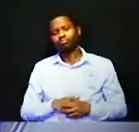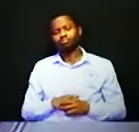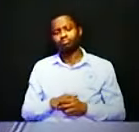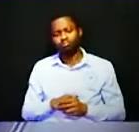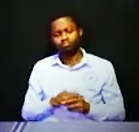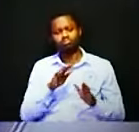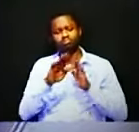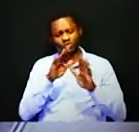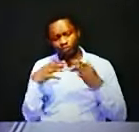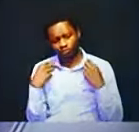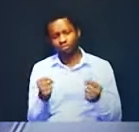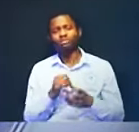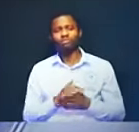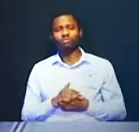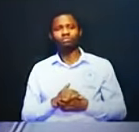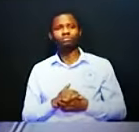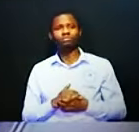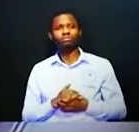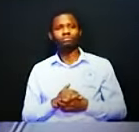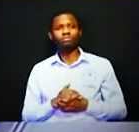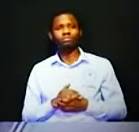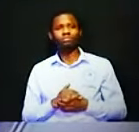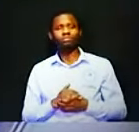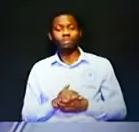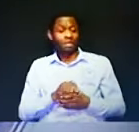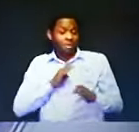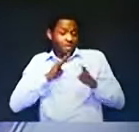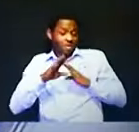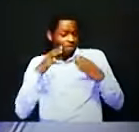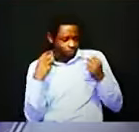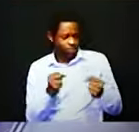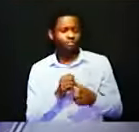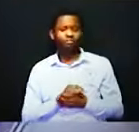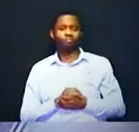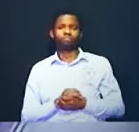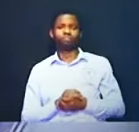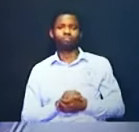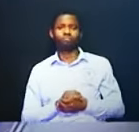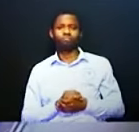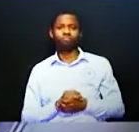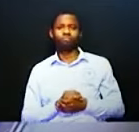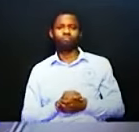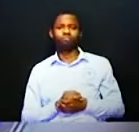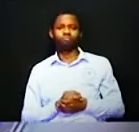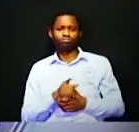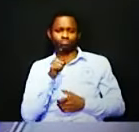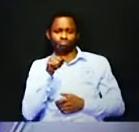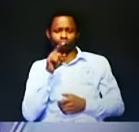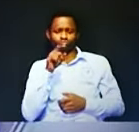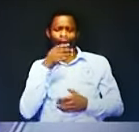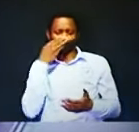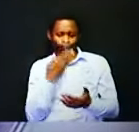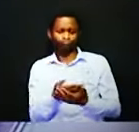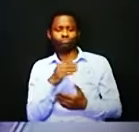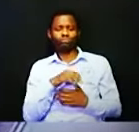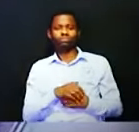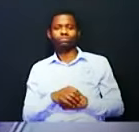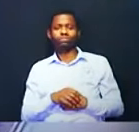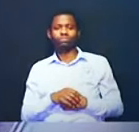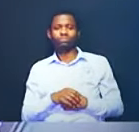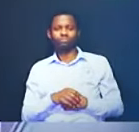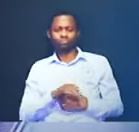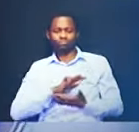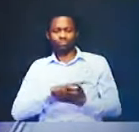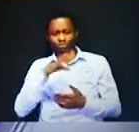Carry yourself well. Hwe ohusu ye papa. Now carry yourself well. Hey, o modin ahwe ohu ye. Be noble. You be out di ohuni. And